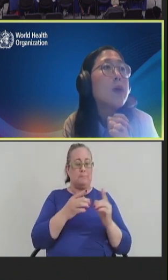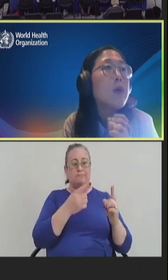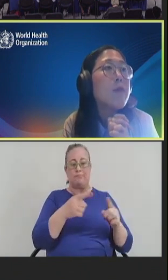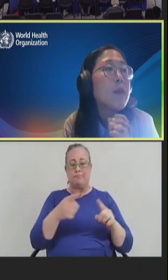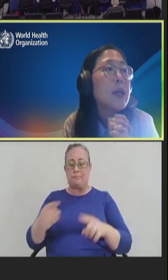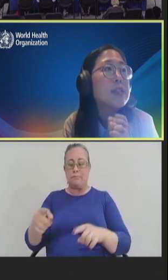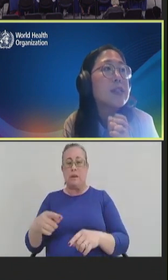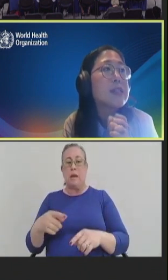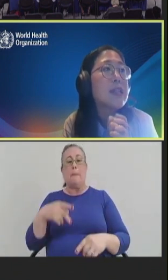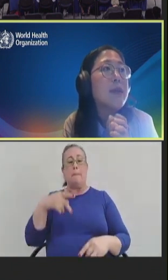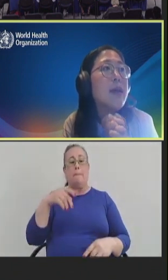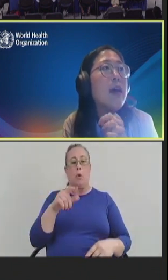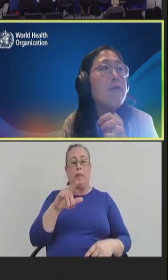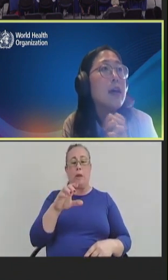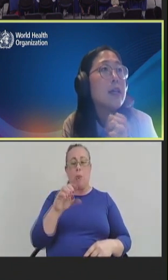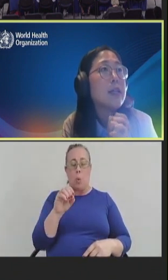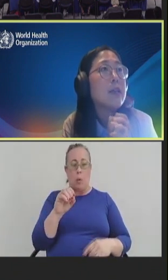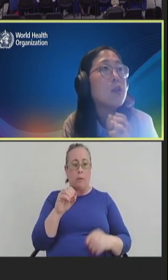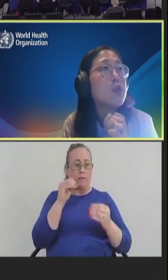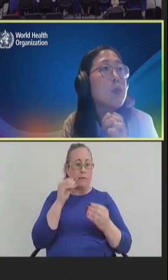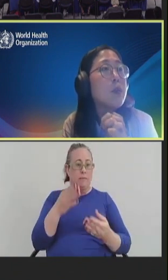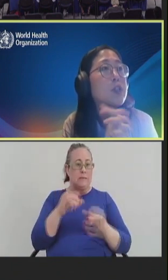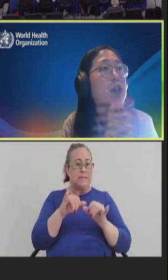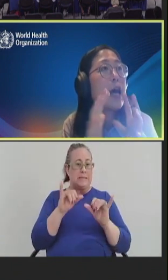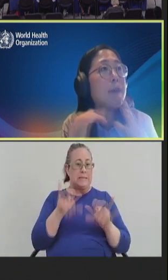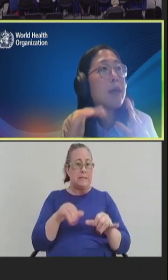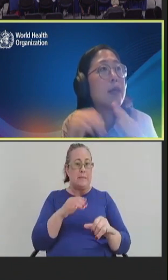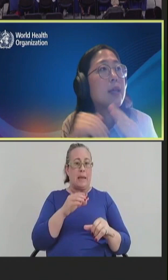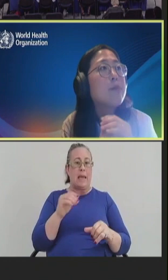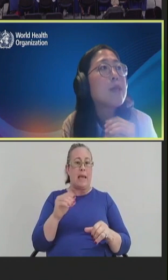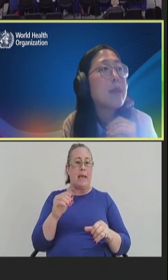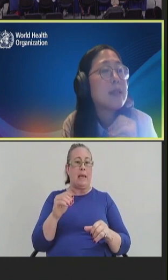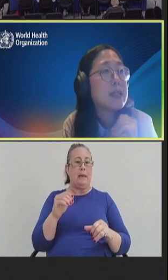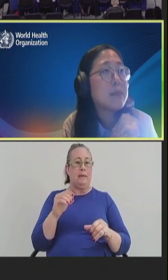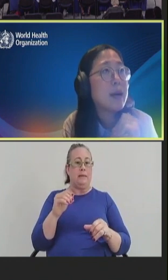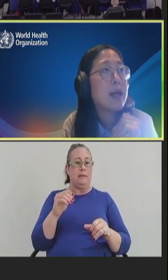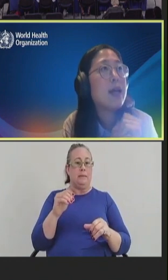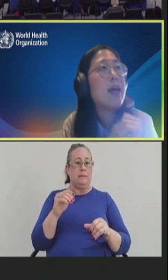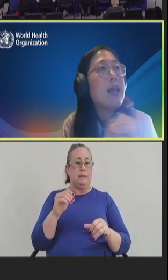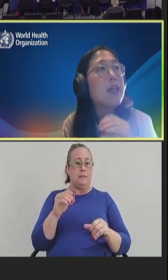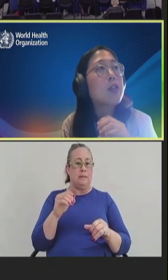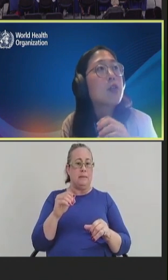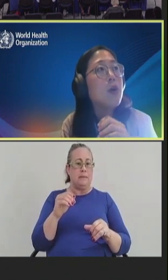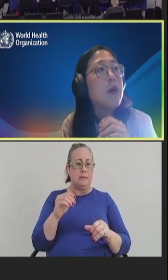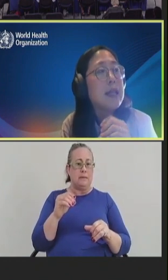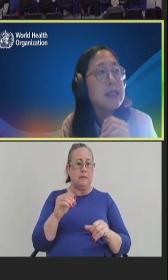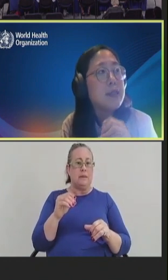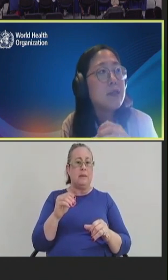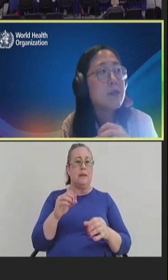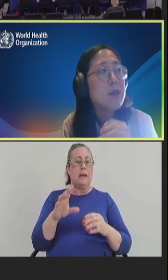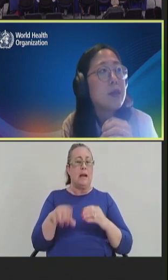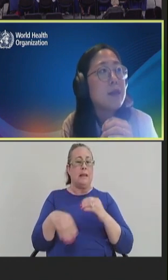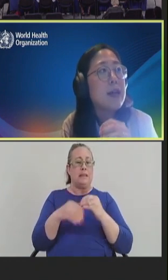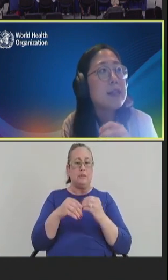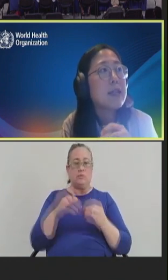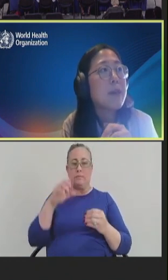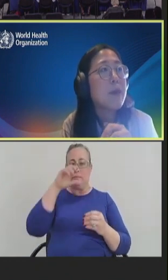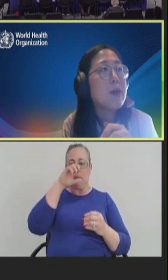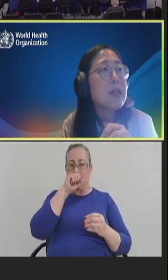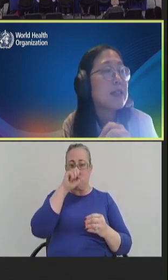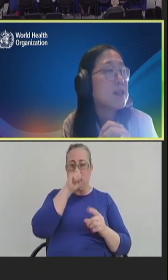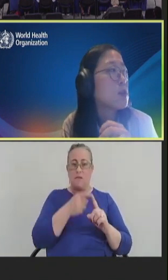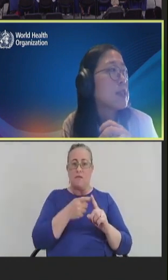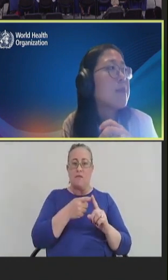and polio information system. And finally, which have been complemented by additional estimates from the Vaccine